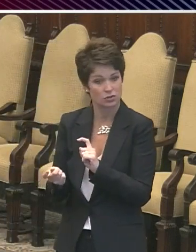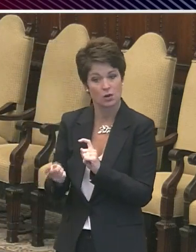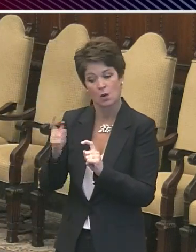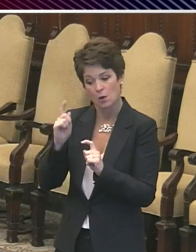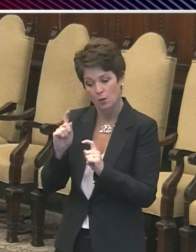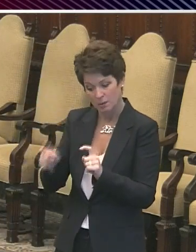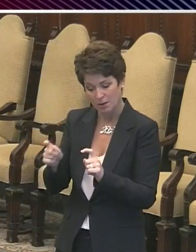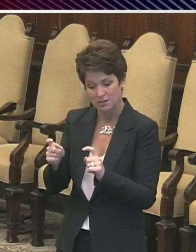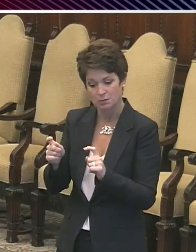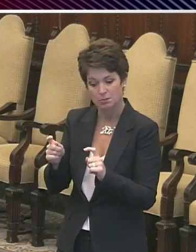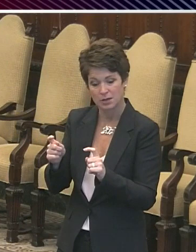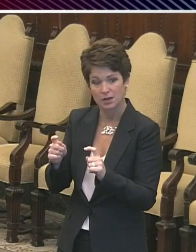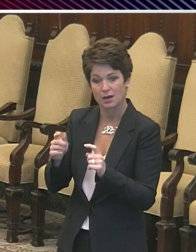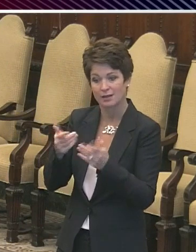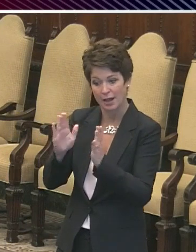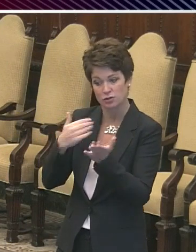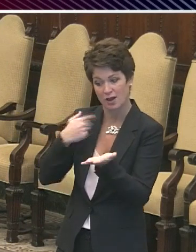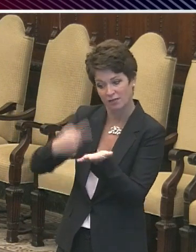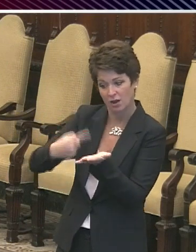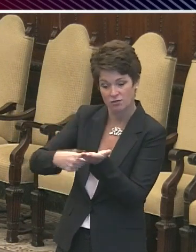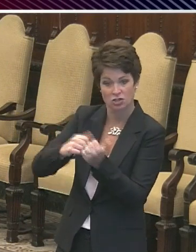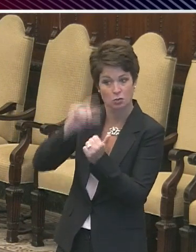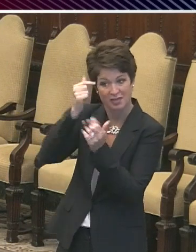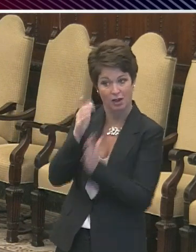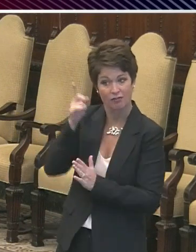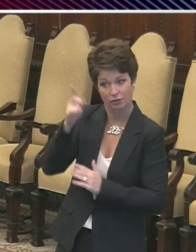being allowed to by the governor, without conversations with the governor.